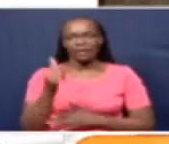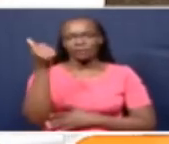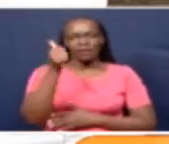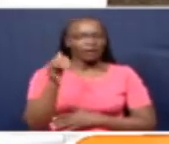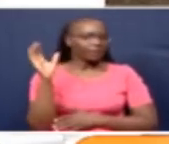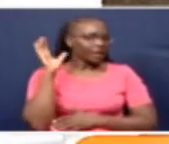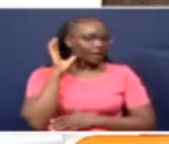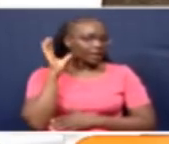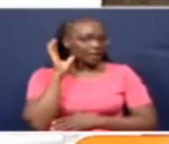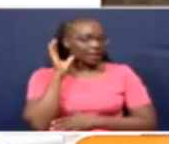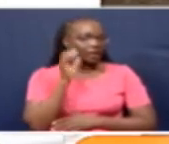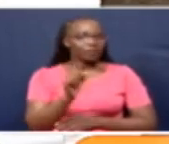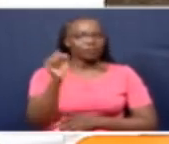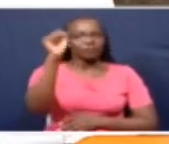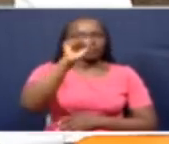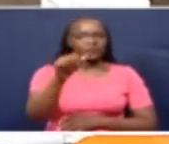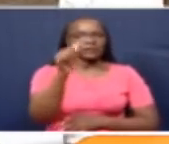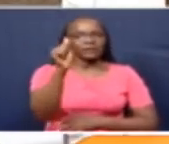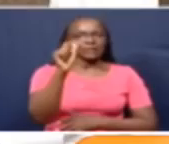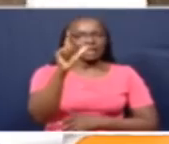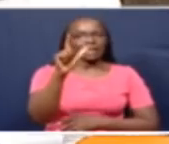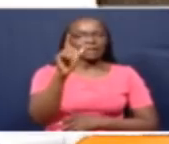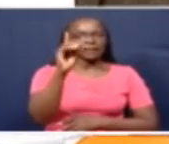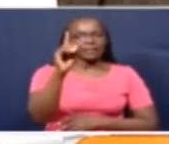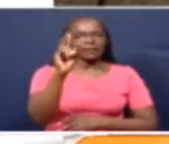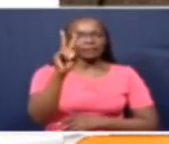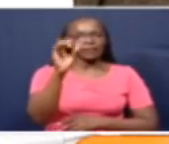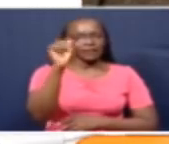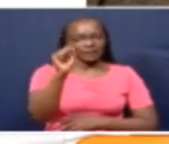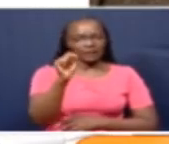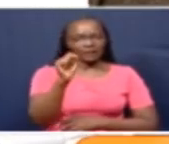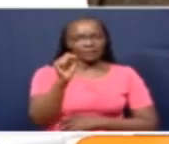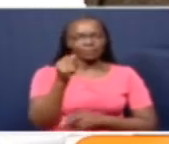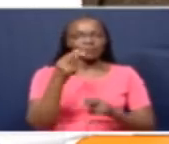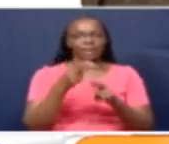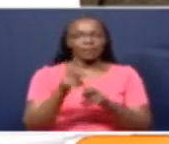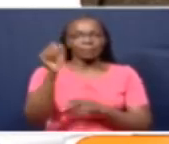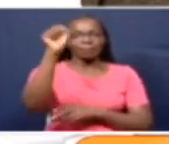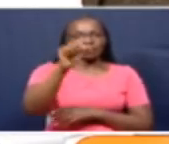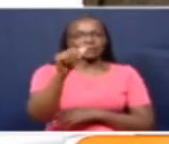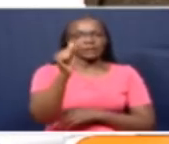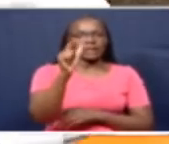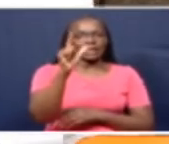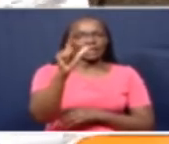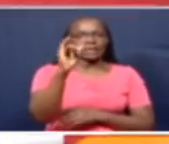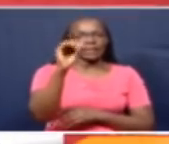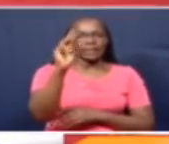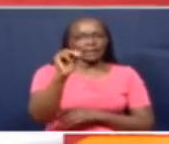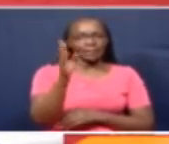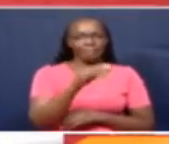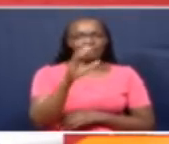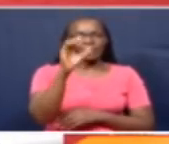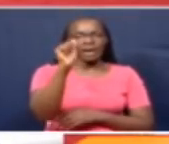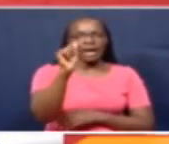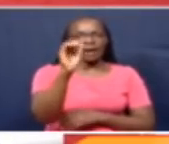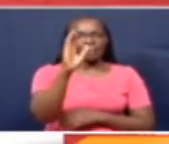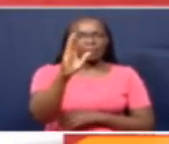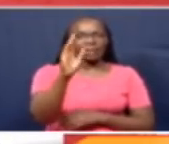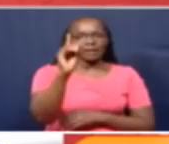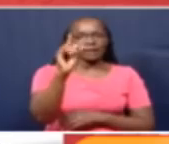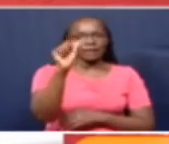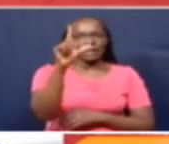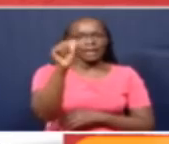Davis, now you have. Real name, Salim Abdullah Salim. Hey. How did you change that name? Tell us the story.